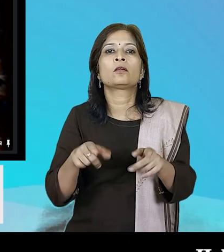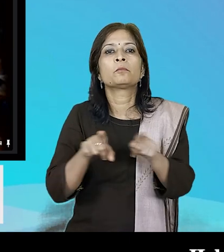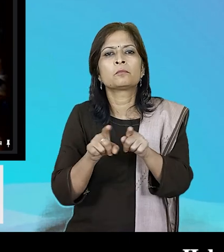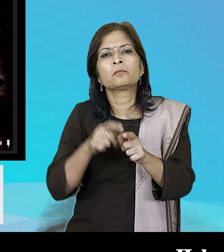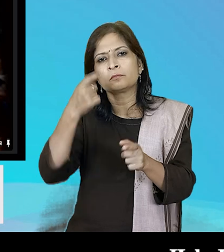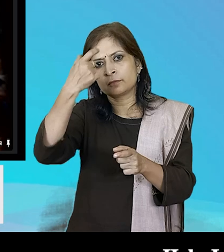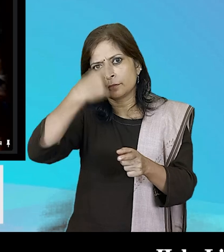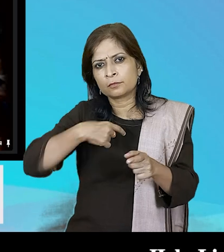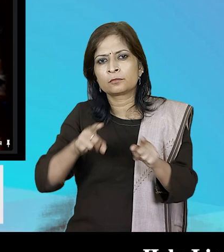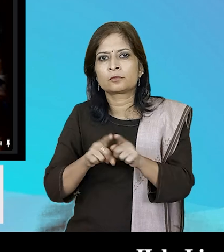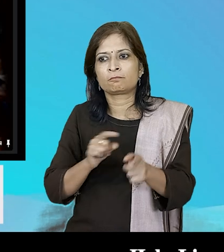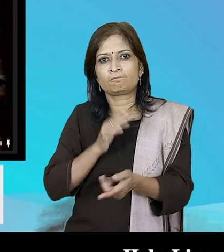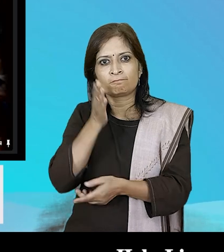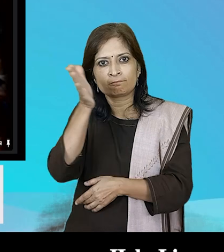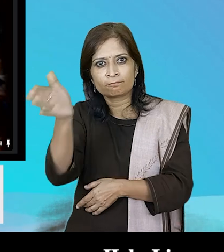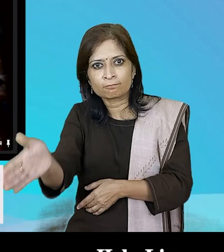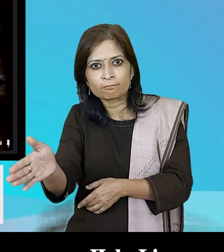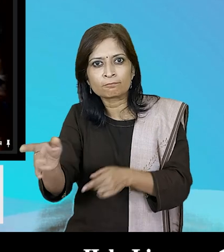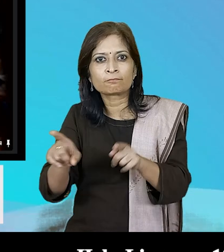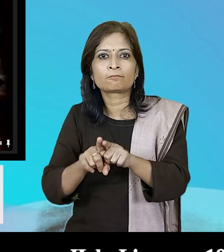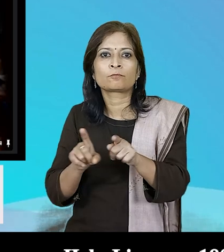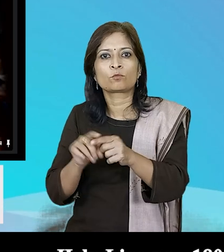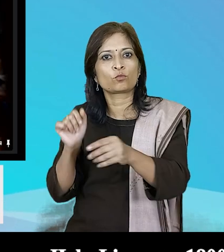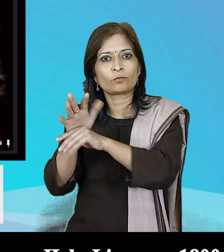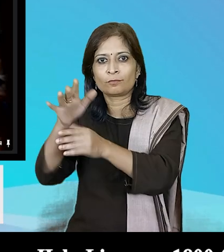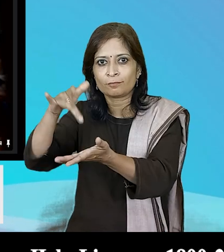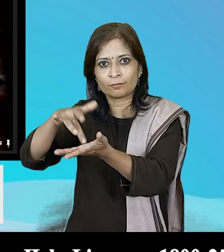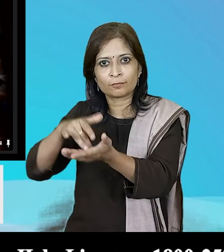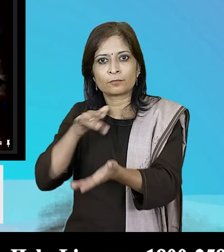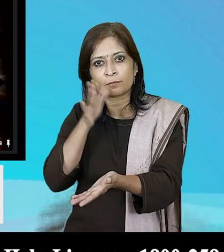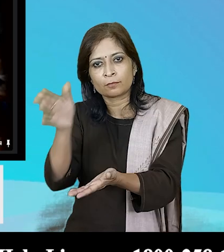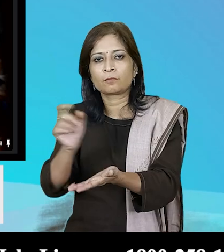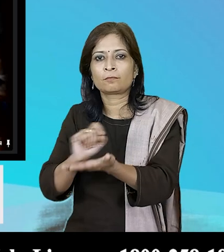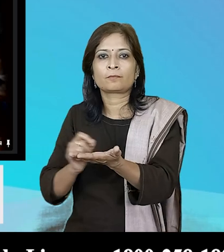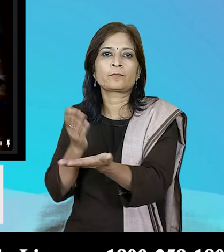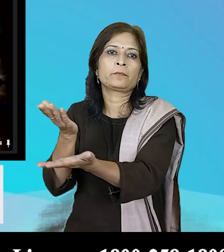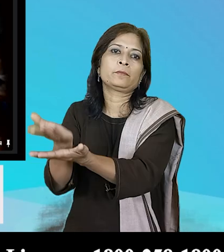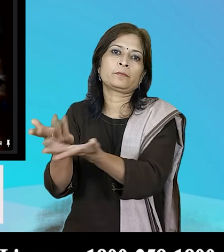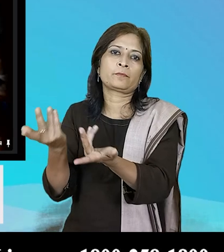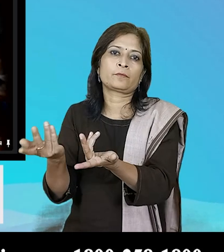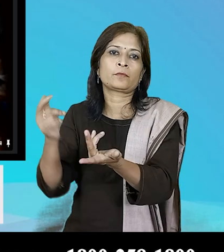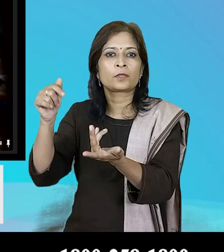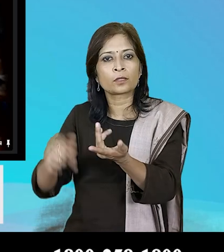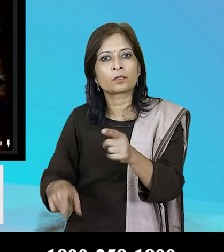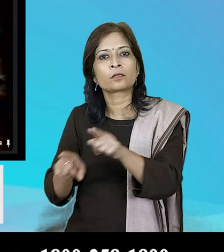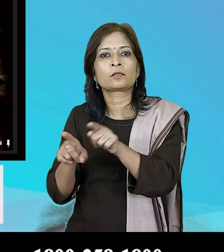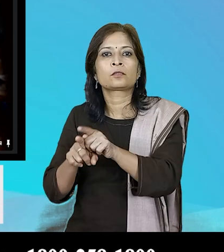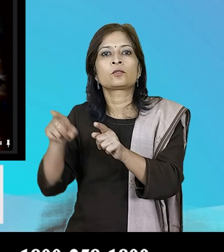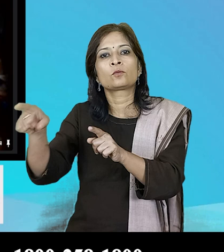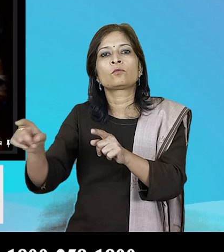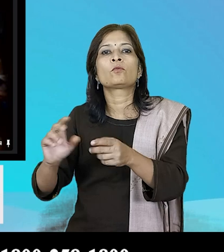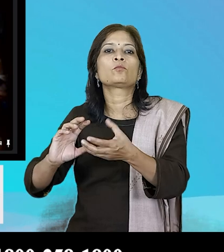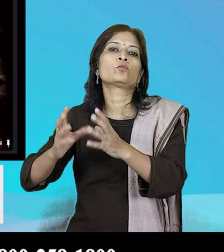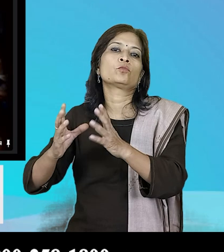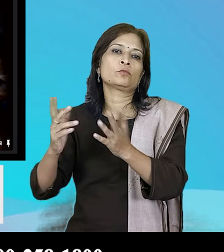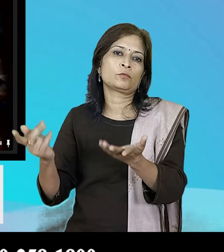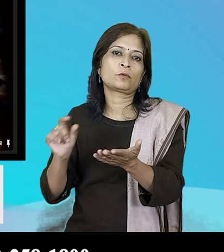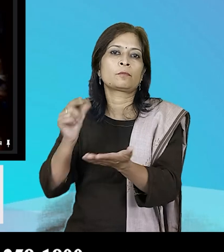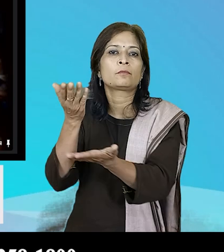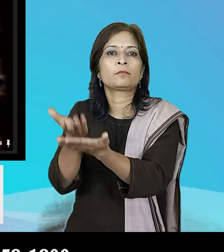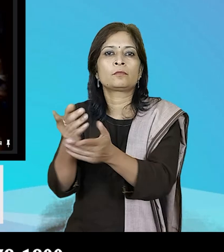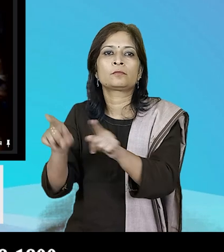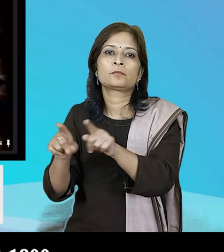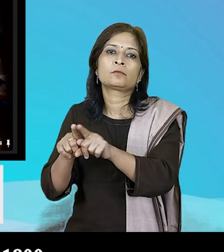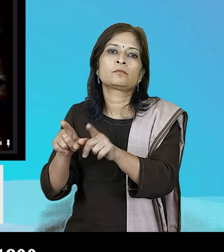and a person can go apply for a passport at the post office, and then we will process these